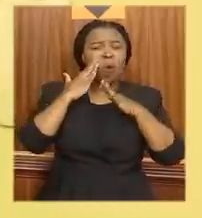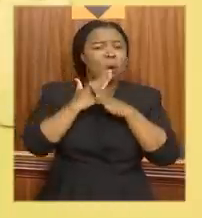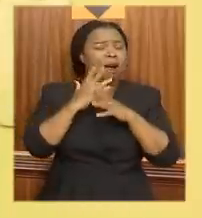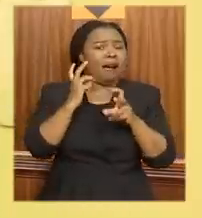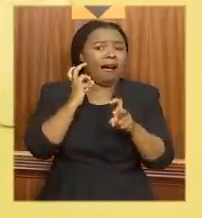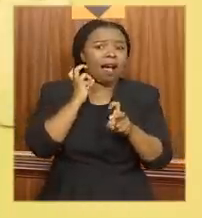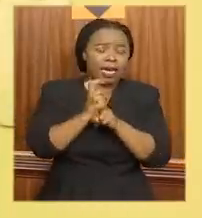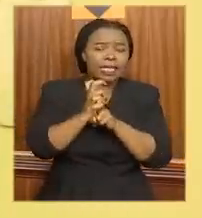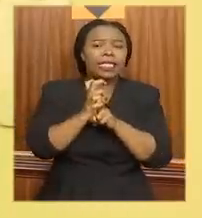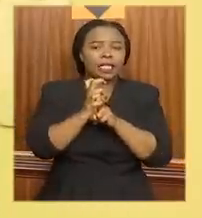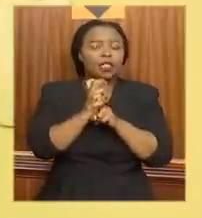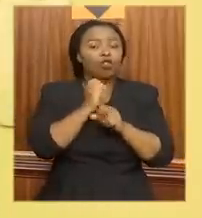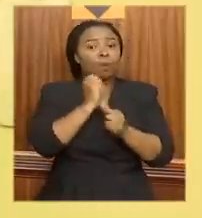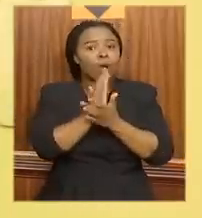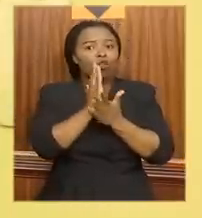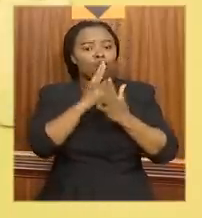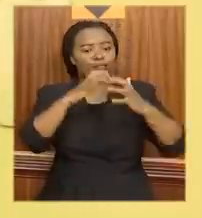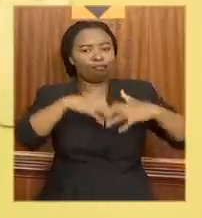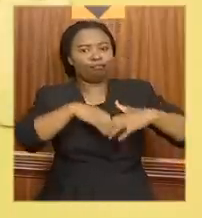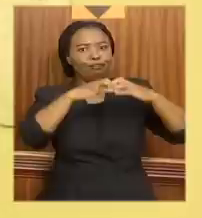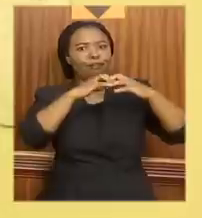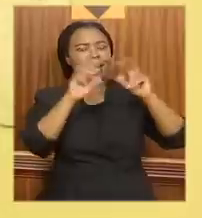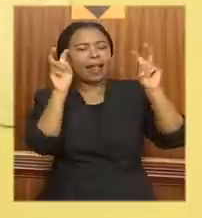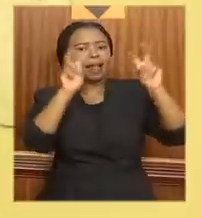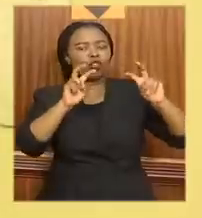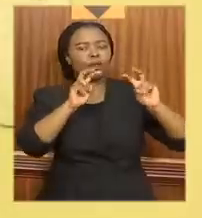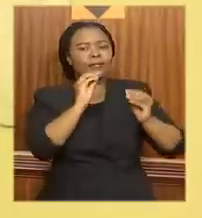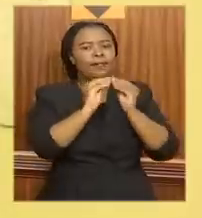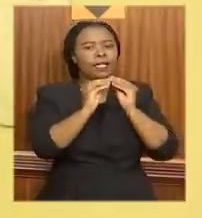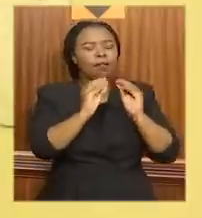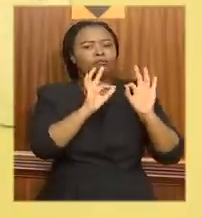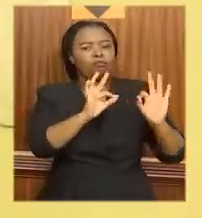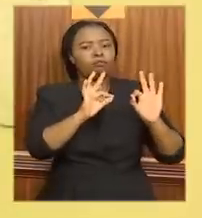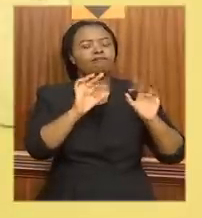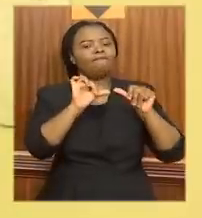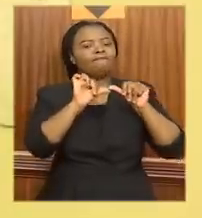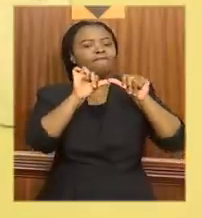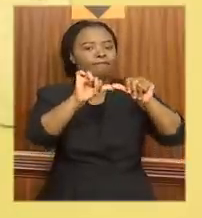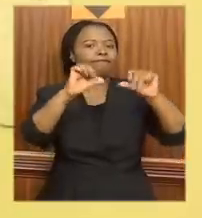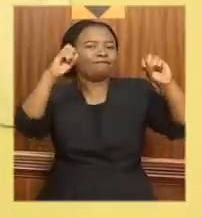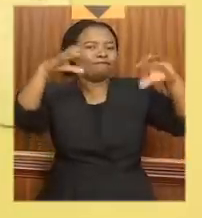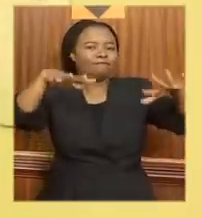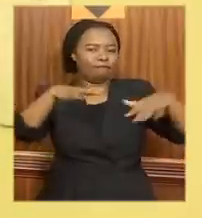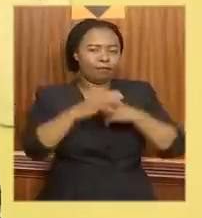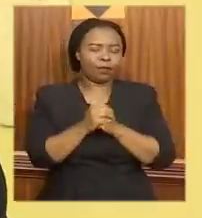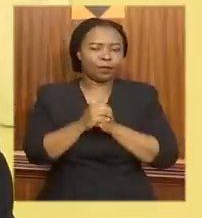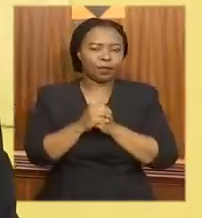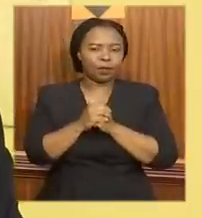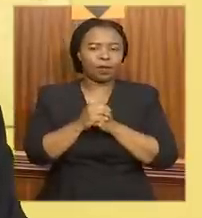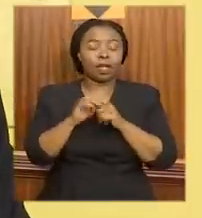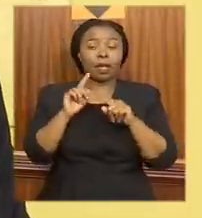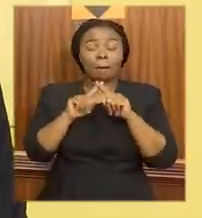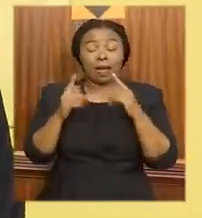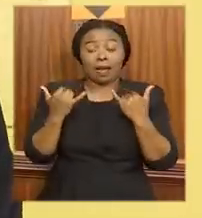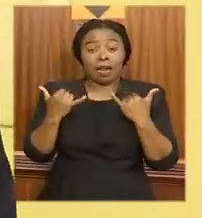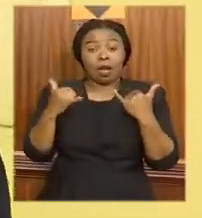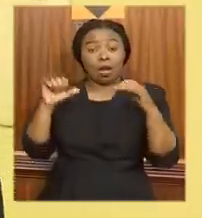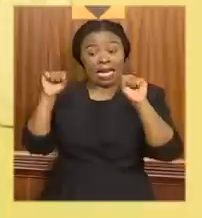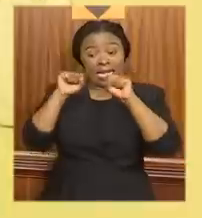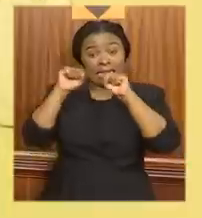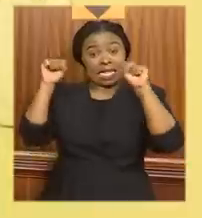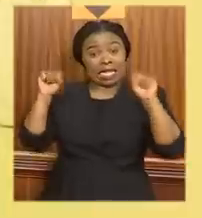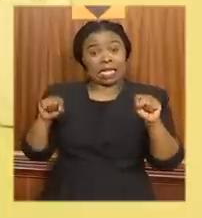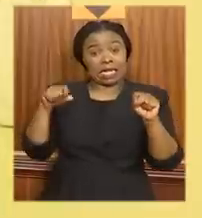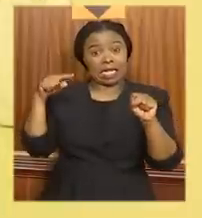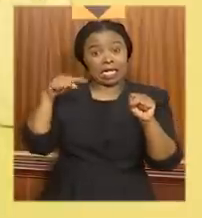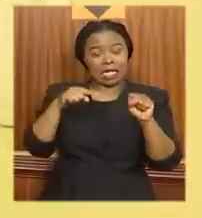to stabilize the national grid. As a result of their efforts, the system outlook has improved